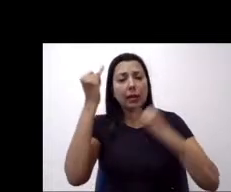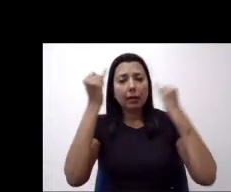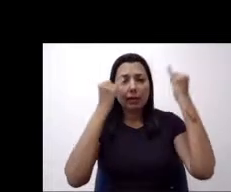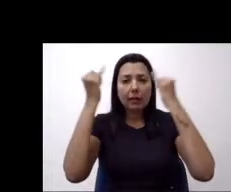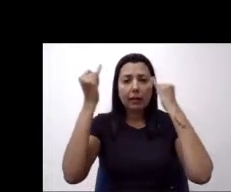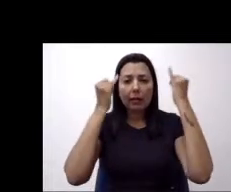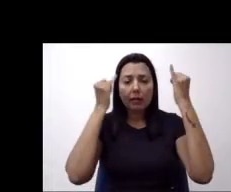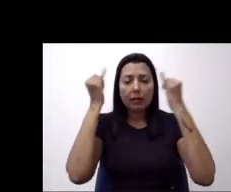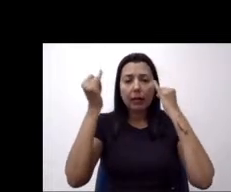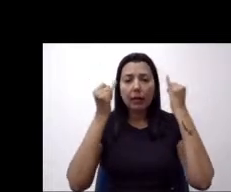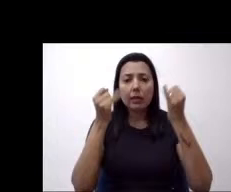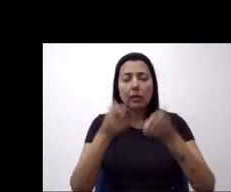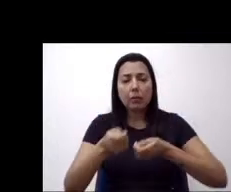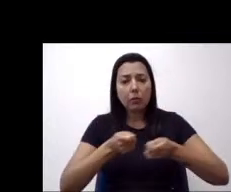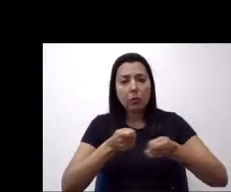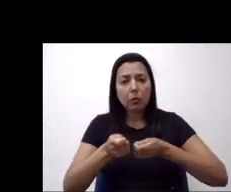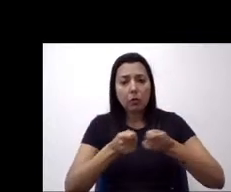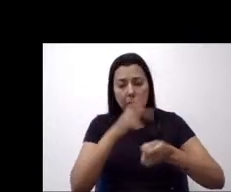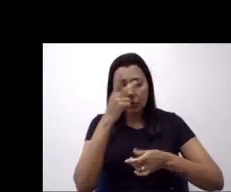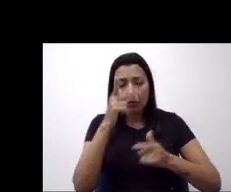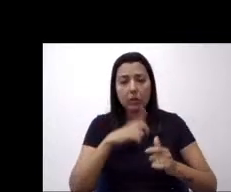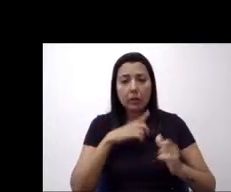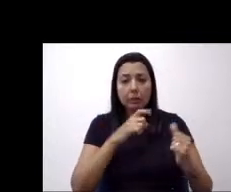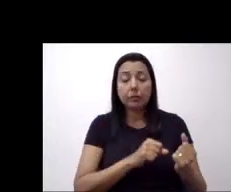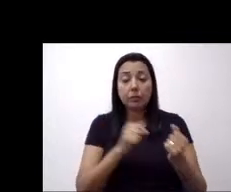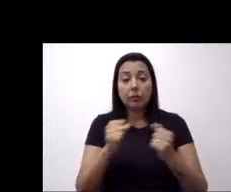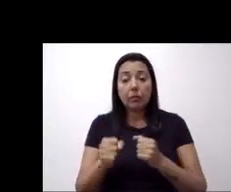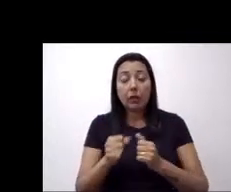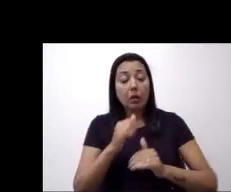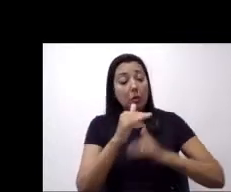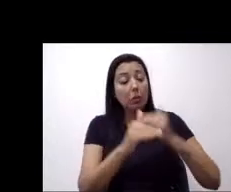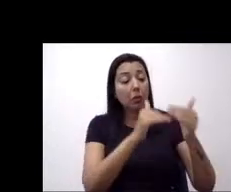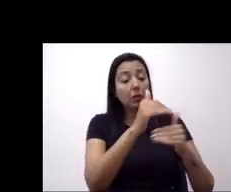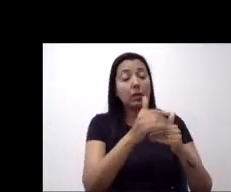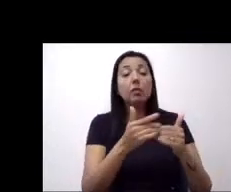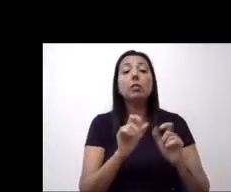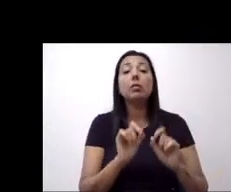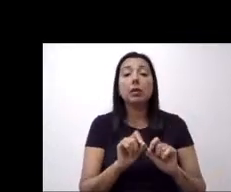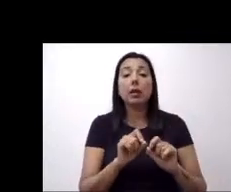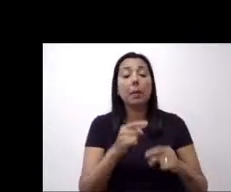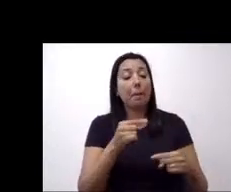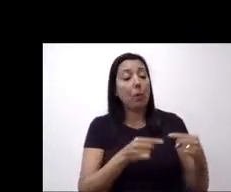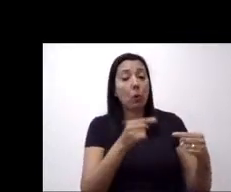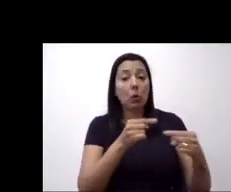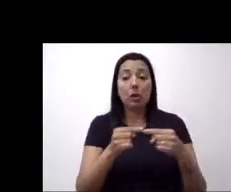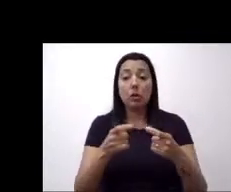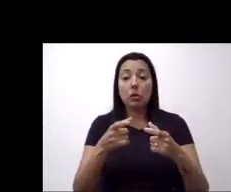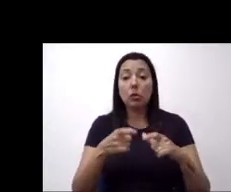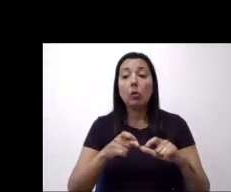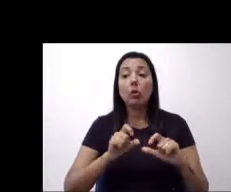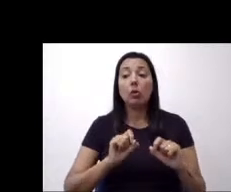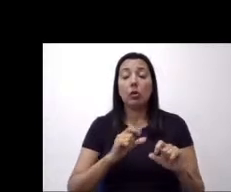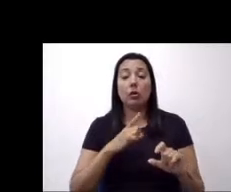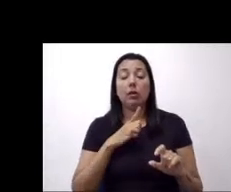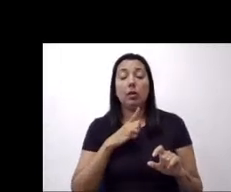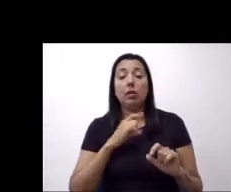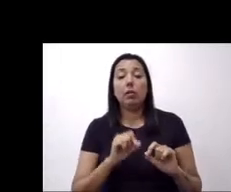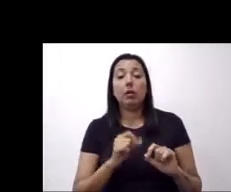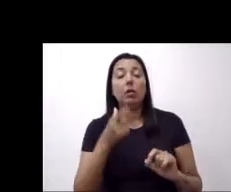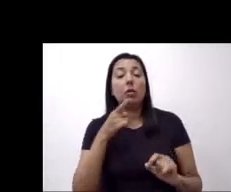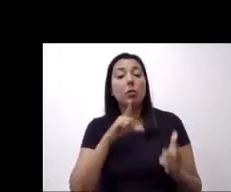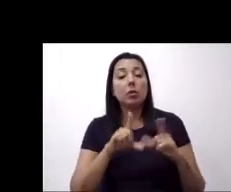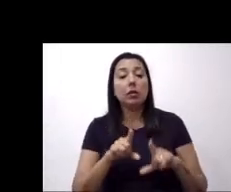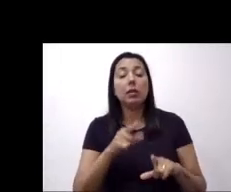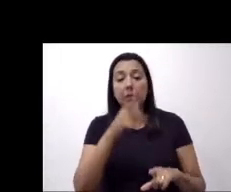as nothing else than a political process where there is winner and loser each time, where